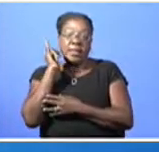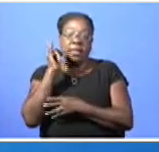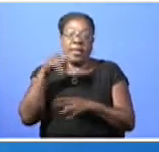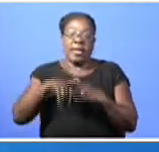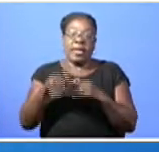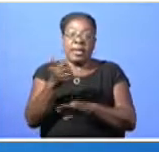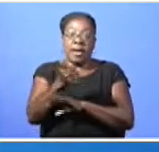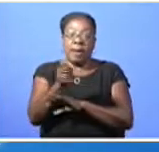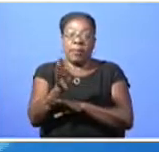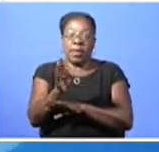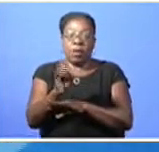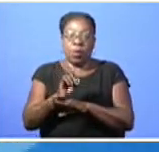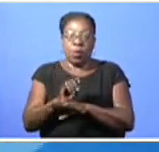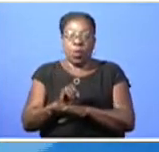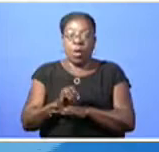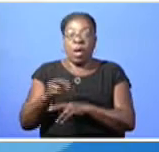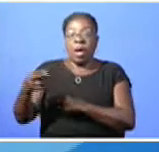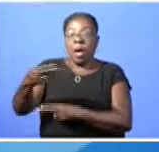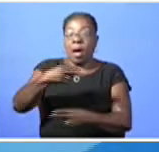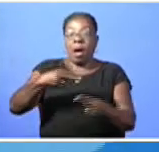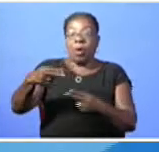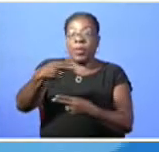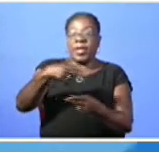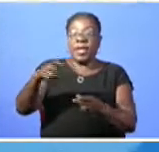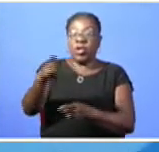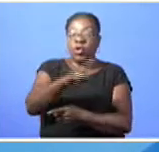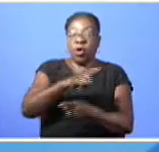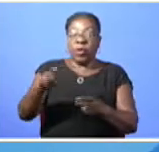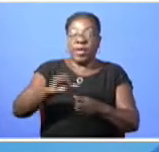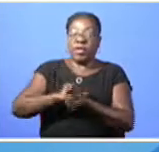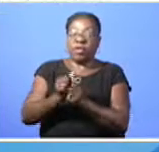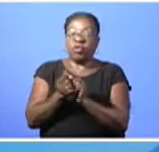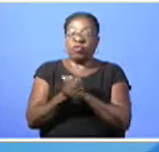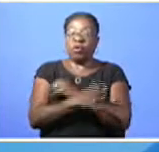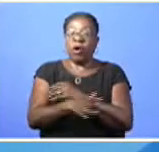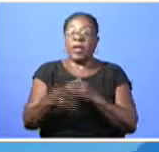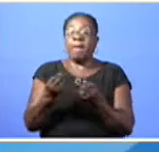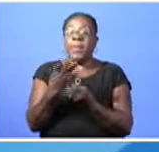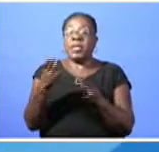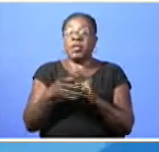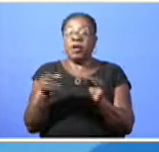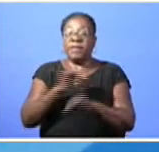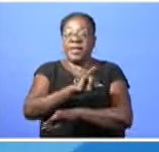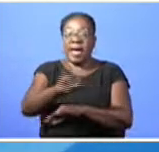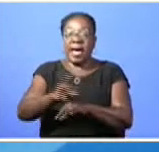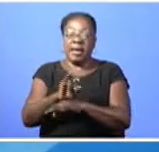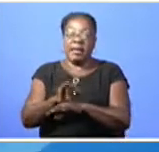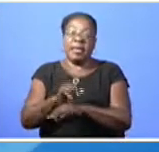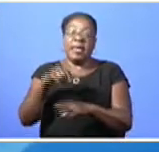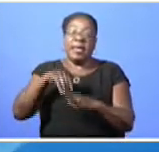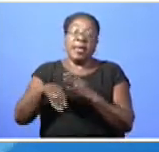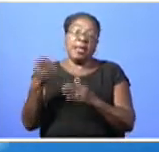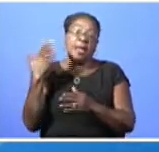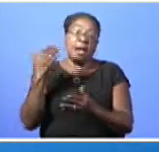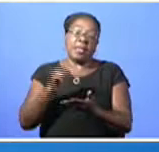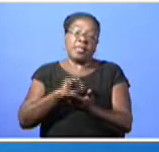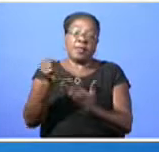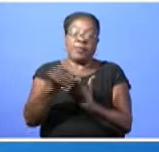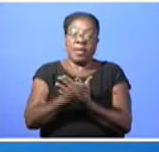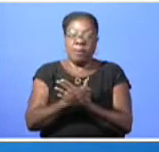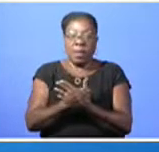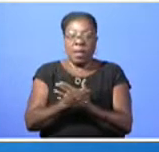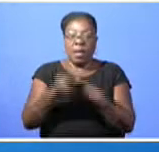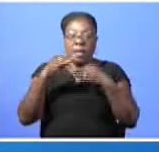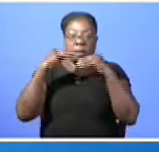Abaco. Hurricane Dorian decimated much of the island last September. The job fair was sponsored by the Ministry of Labor, the Ministry of